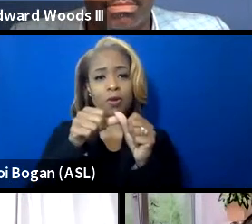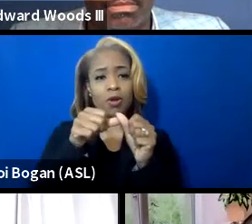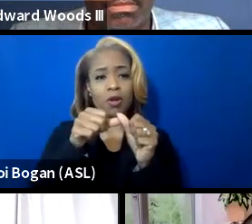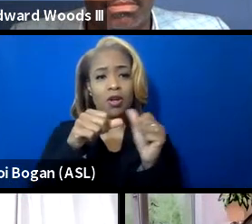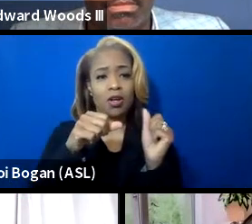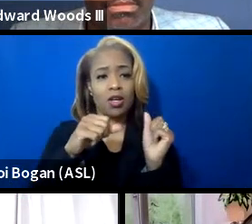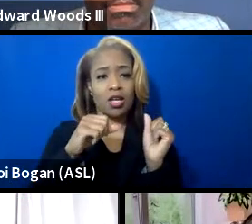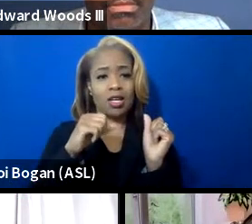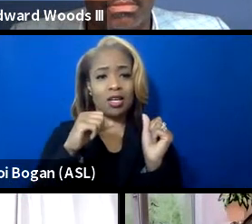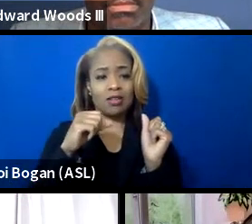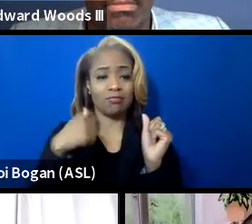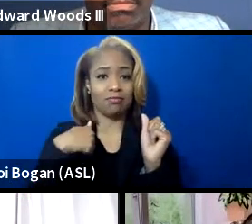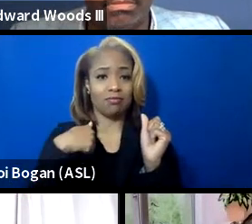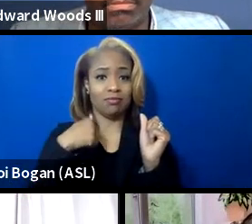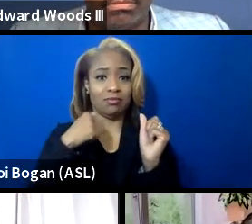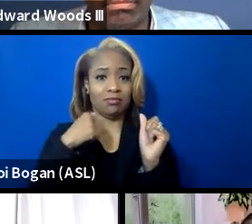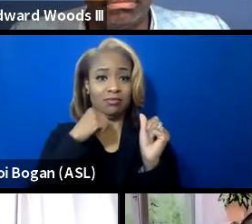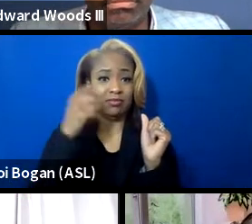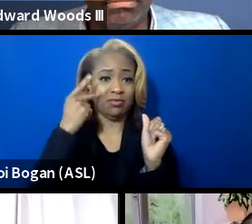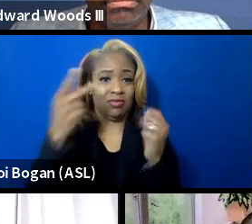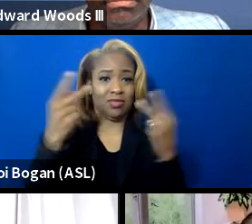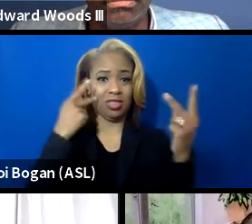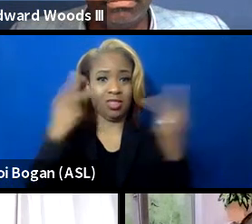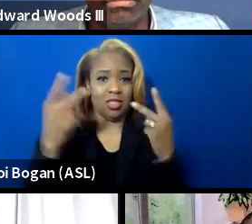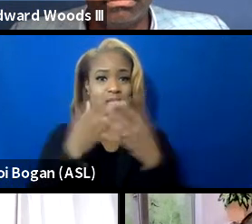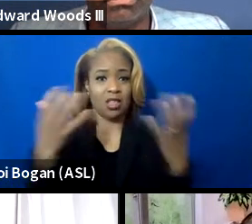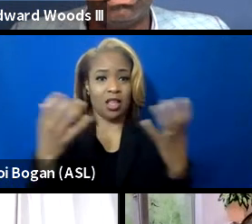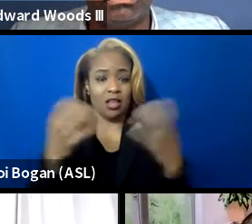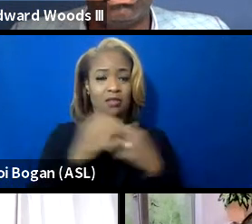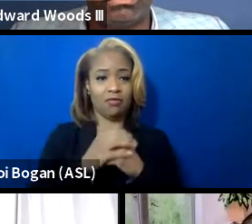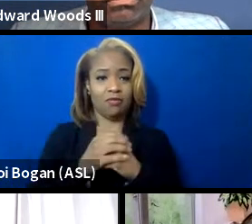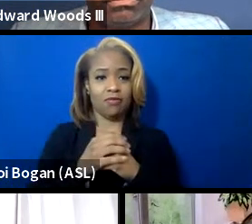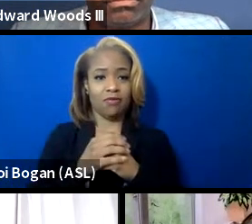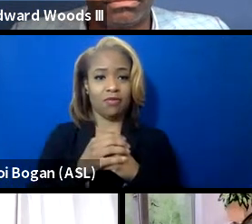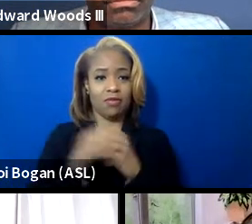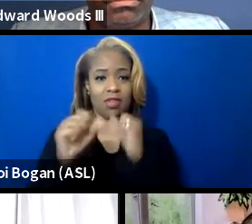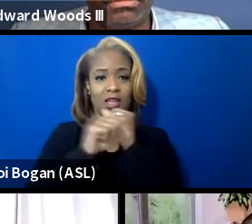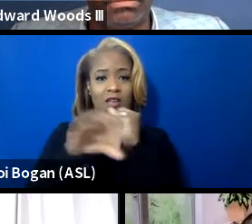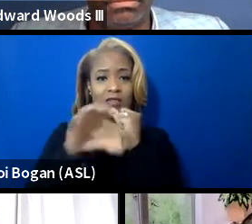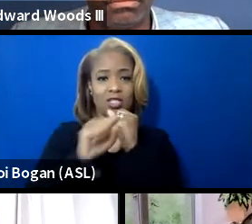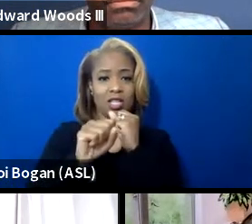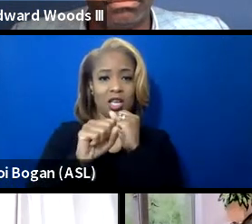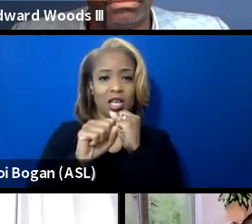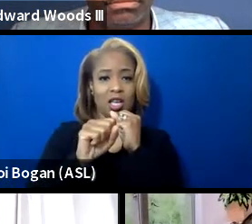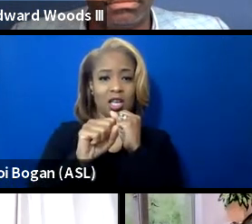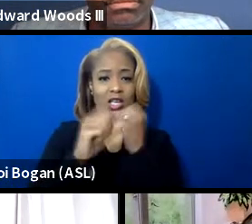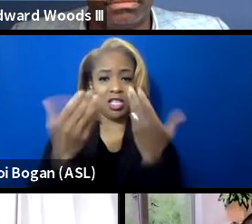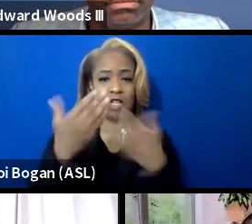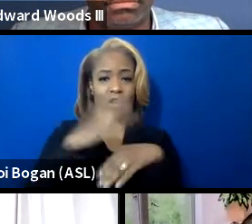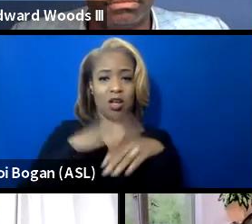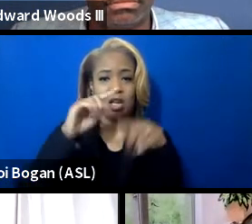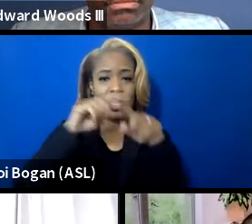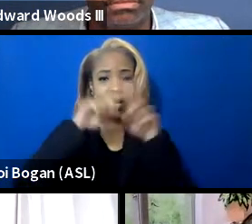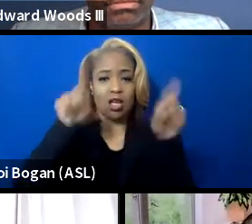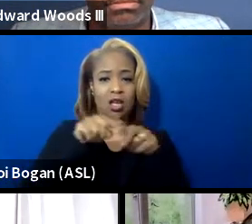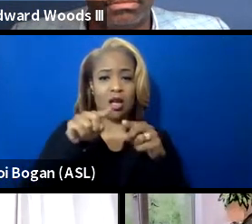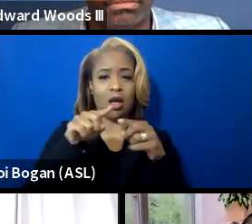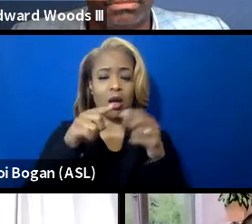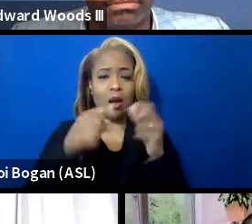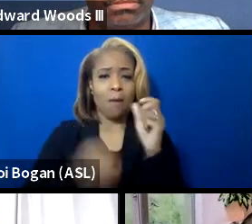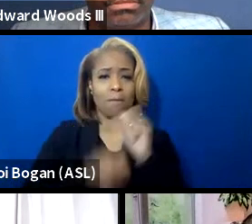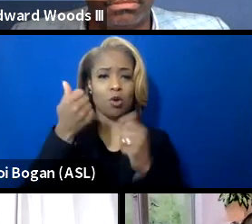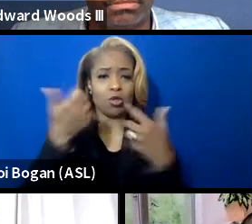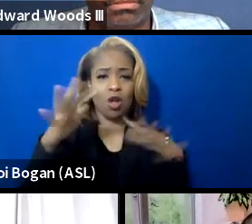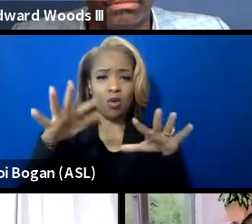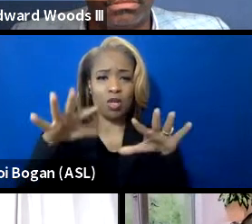really see a bunch of advertise here things on a billboard. Most of them are taken, and I don't think they're